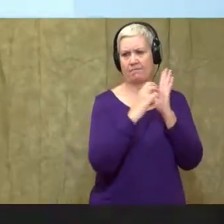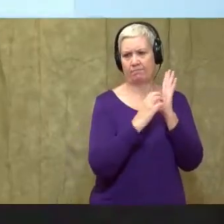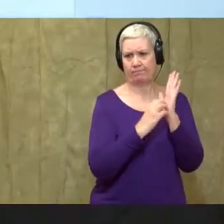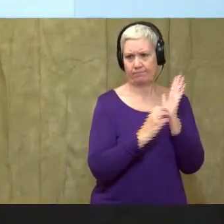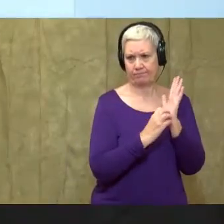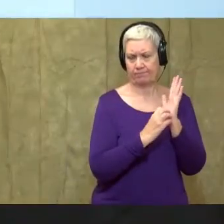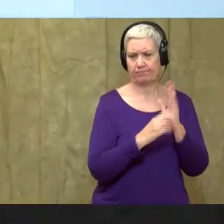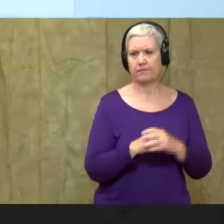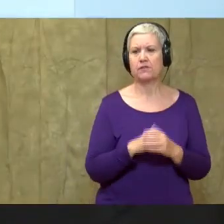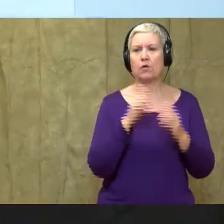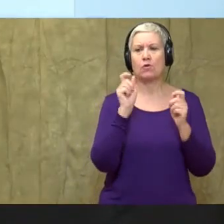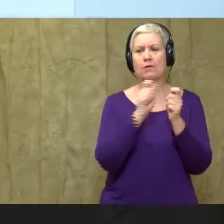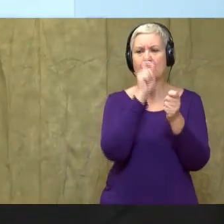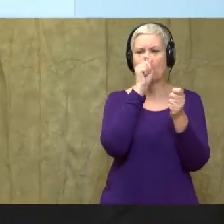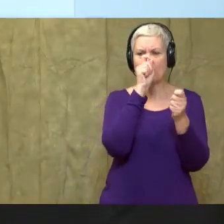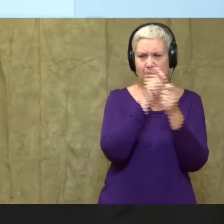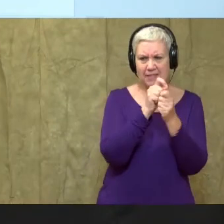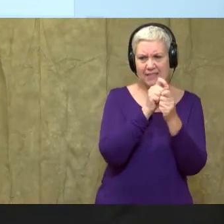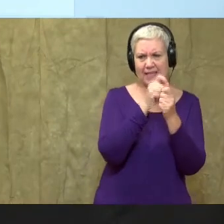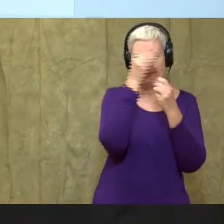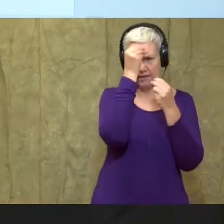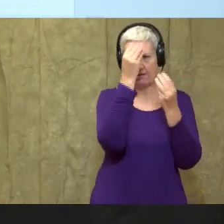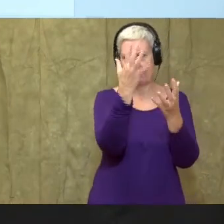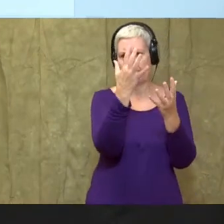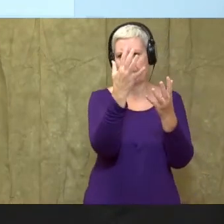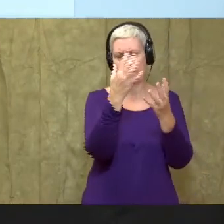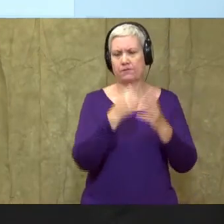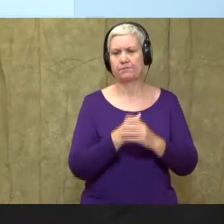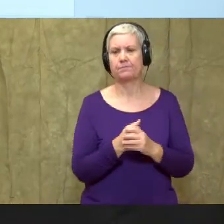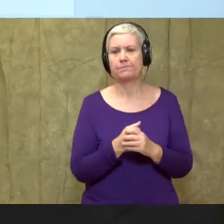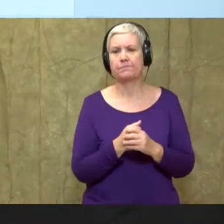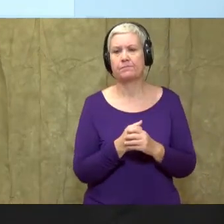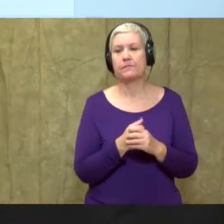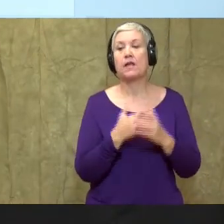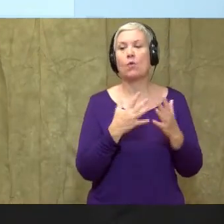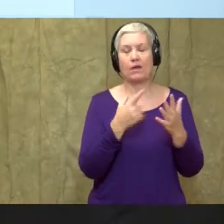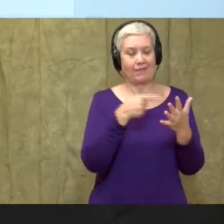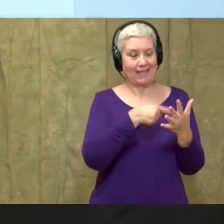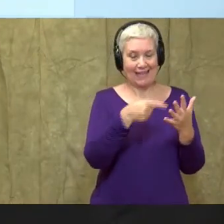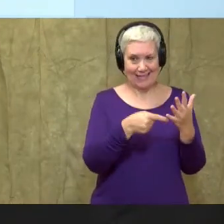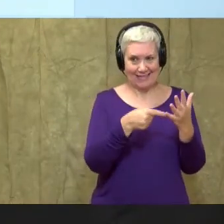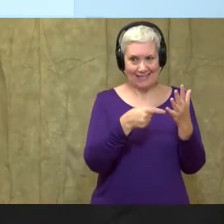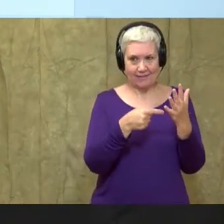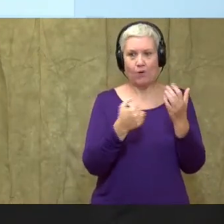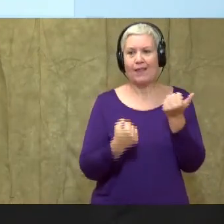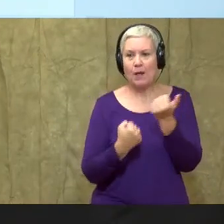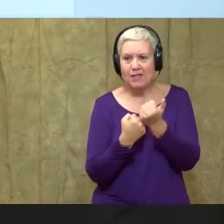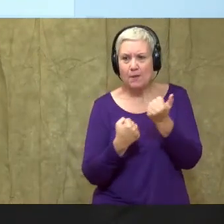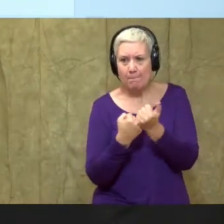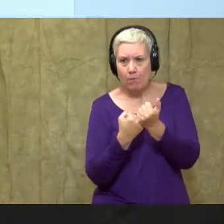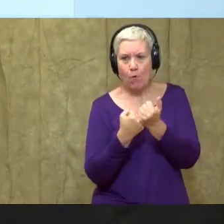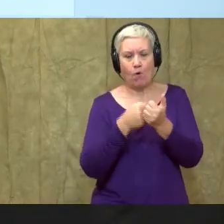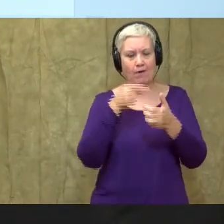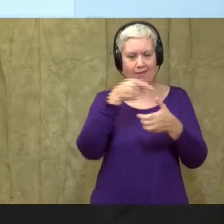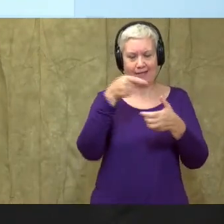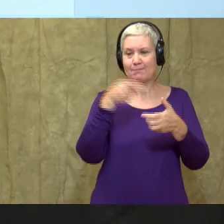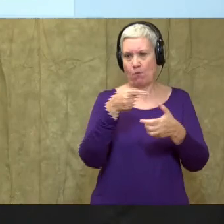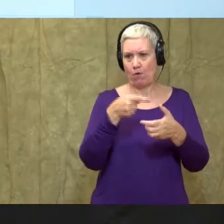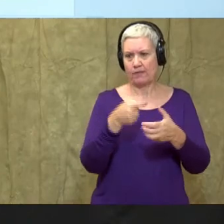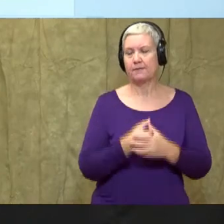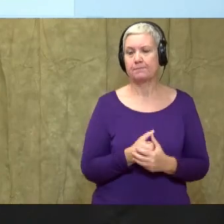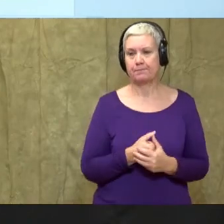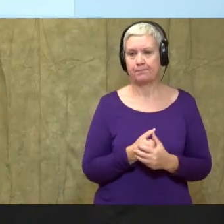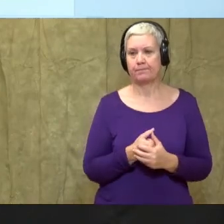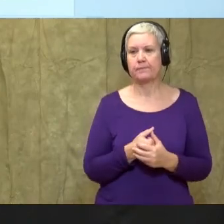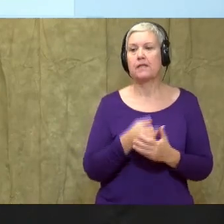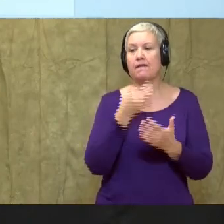specific information that this author uses to back up his or her point. Okay, what are those facts?